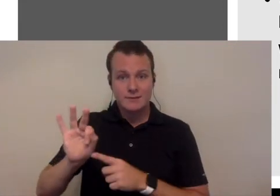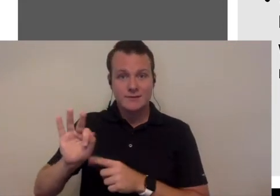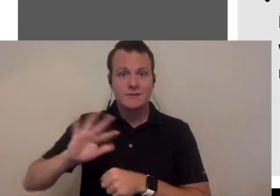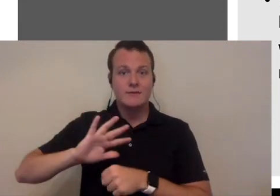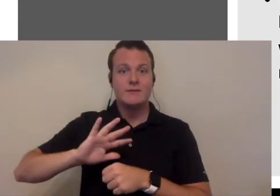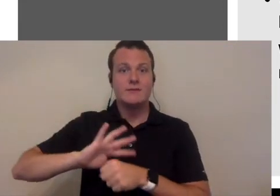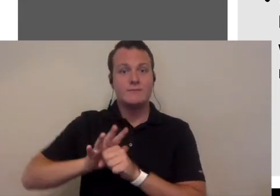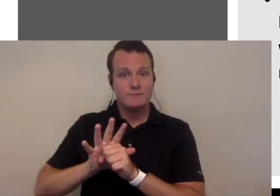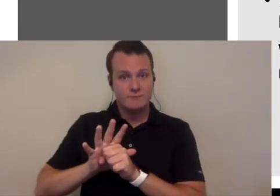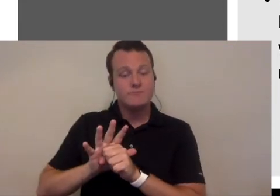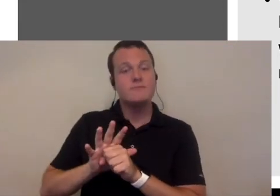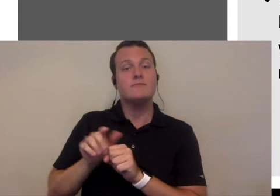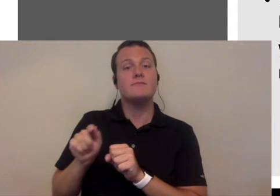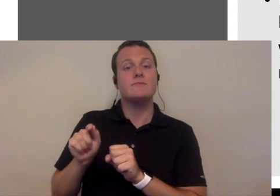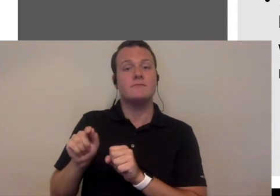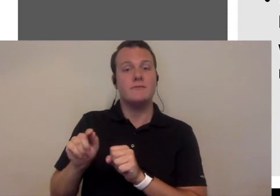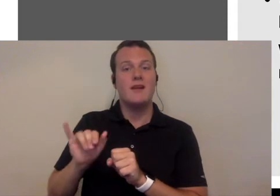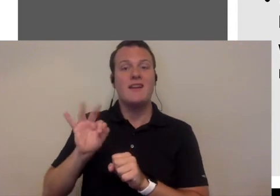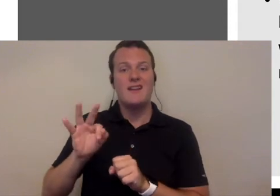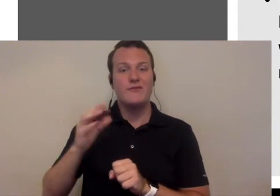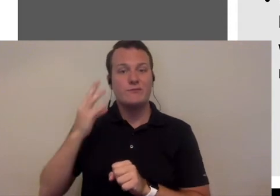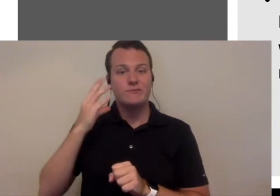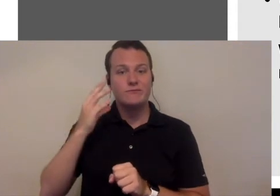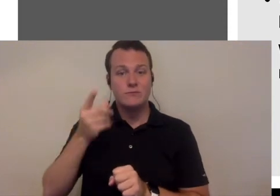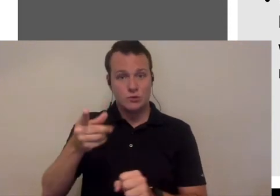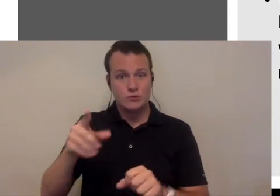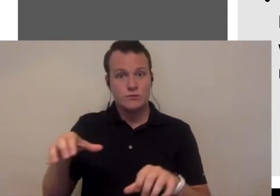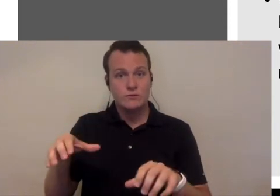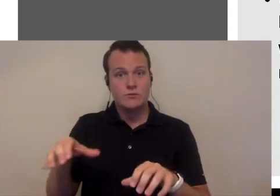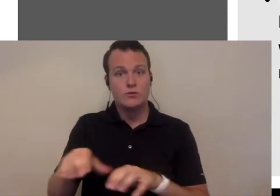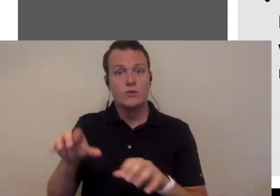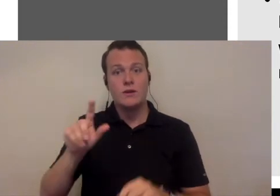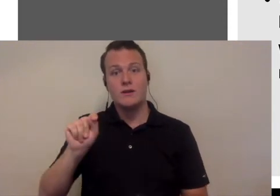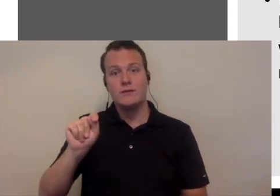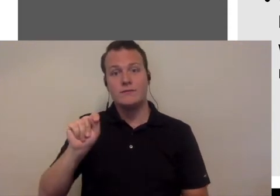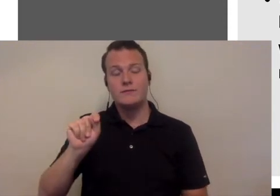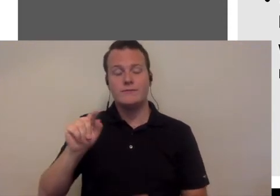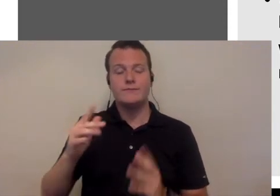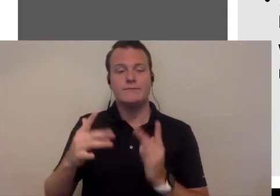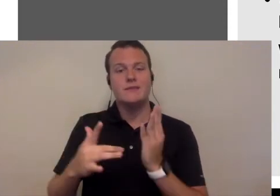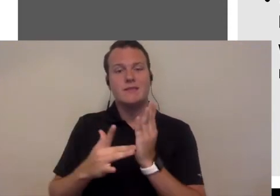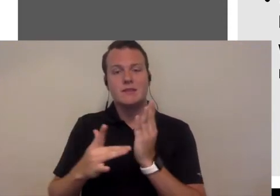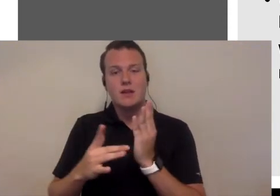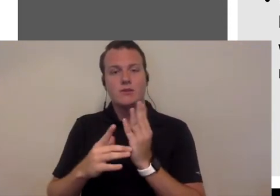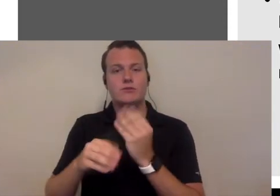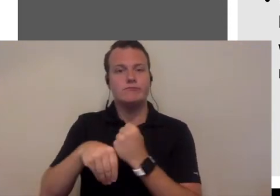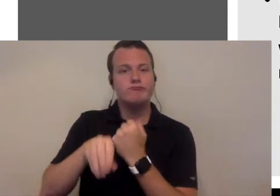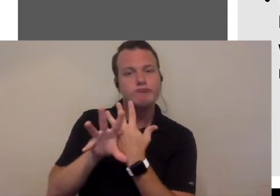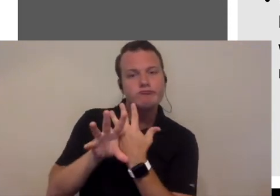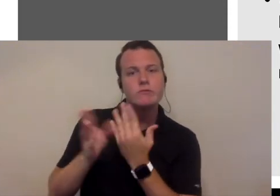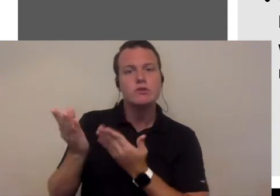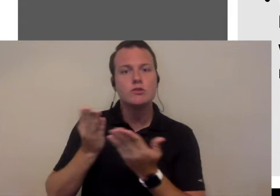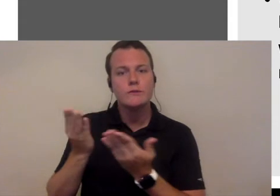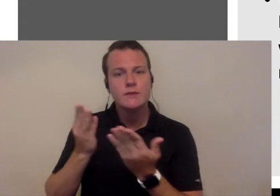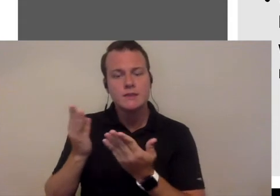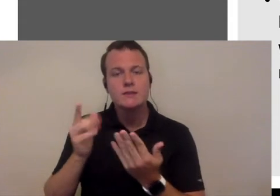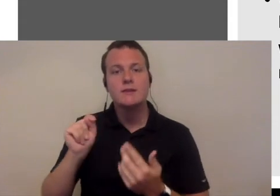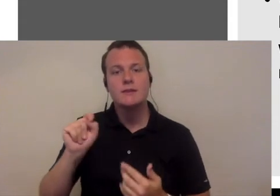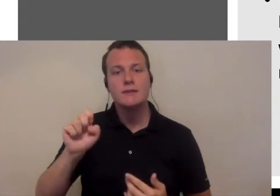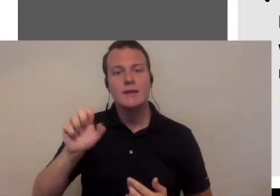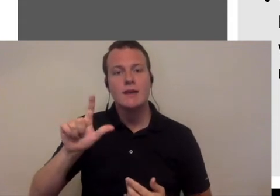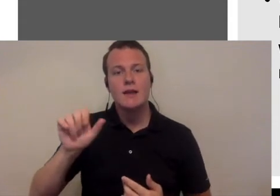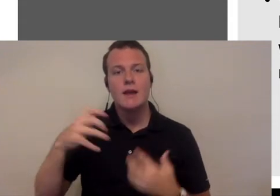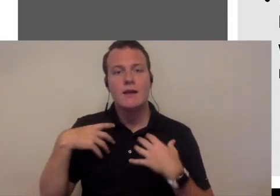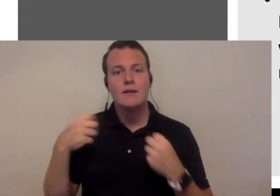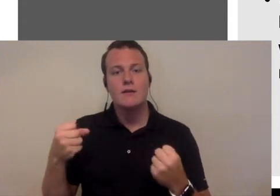This is a great example. If you're doing teleservices, the physicians are still seeing patients. They're still having individuals